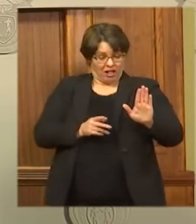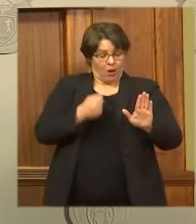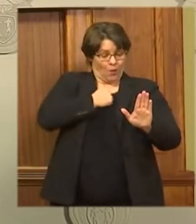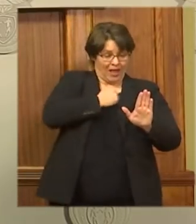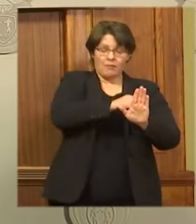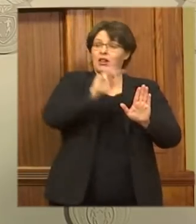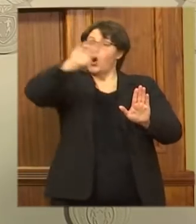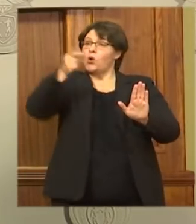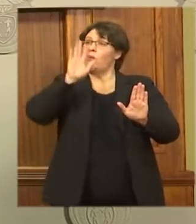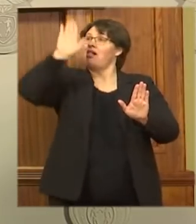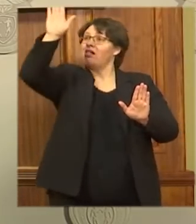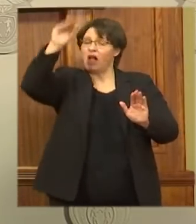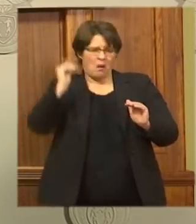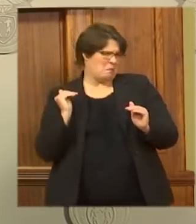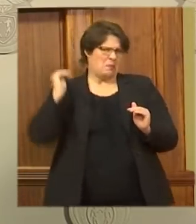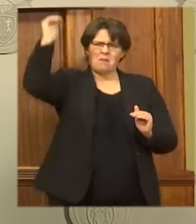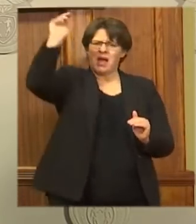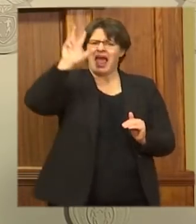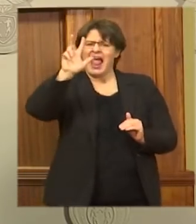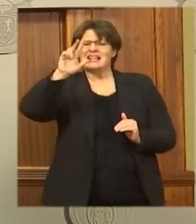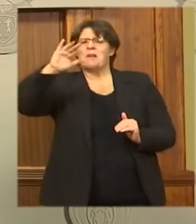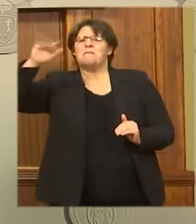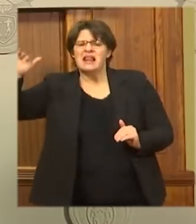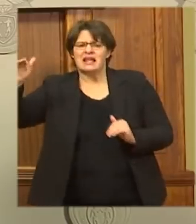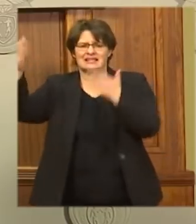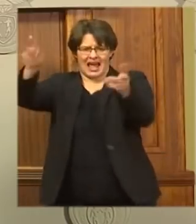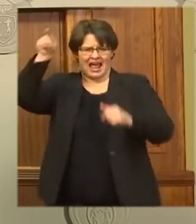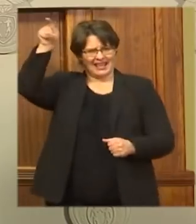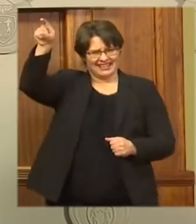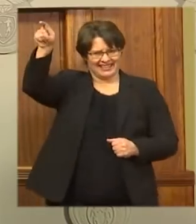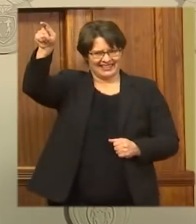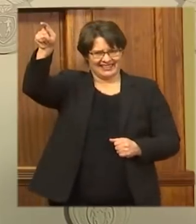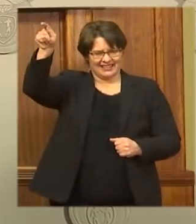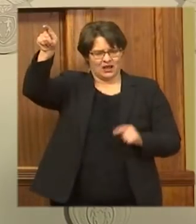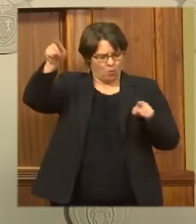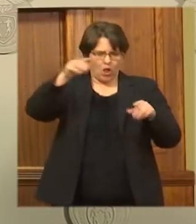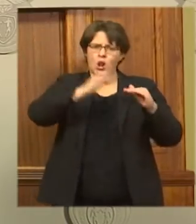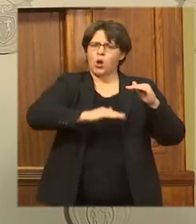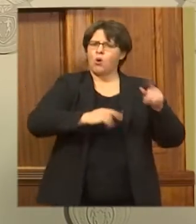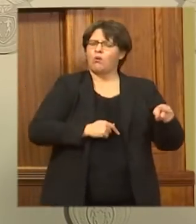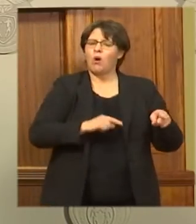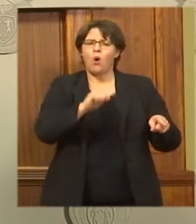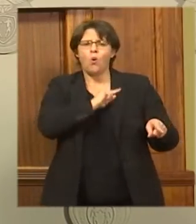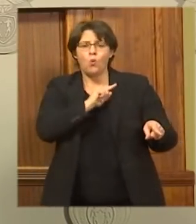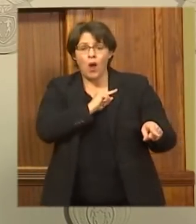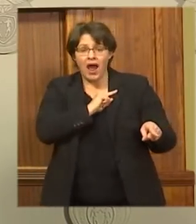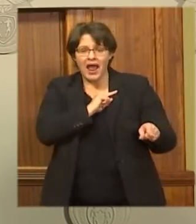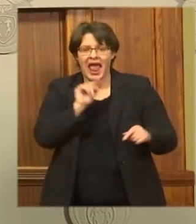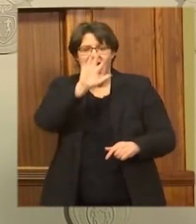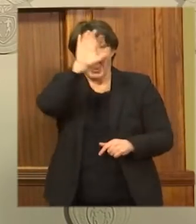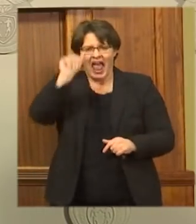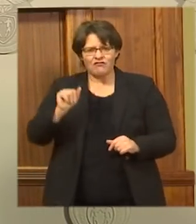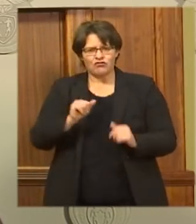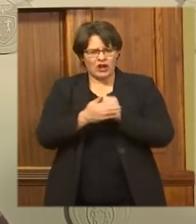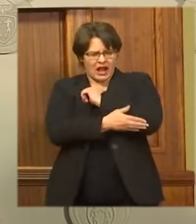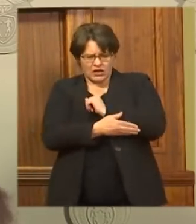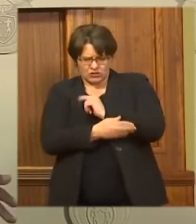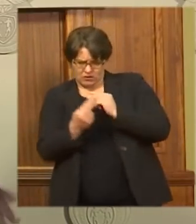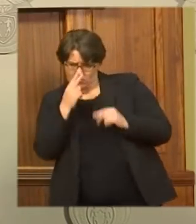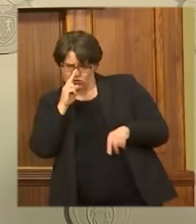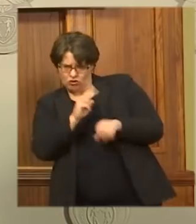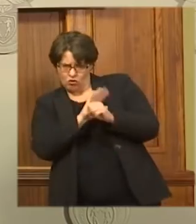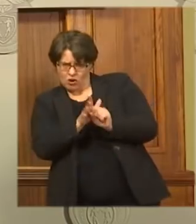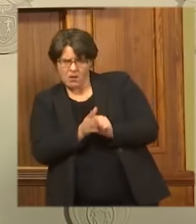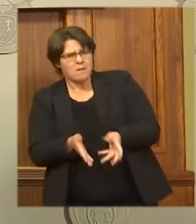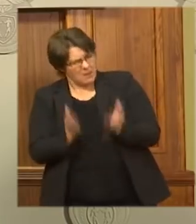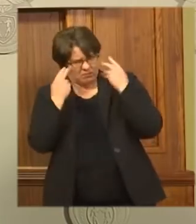cases, which has now passed 8 million, largely because African countries acted swiftly to